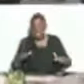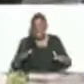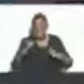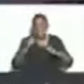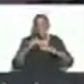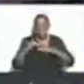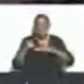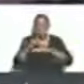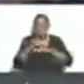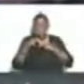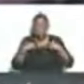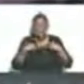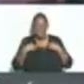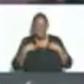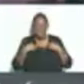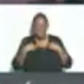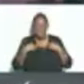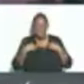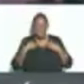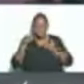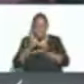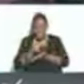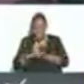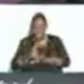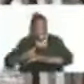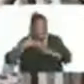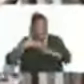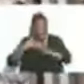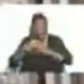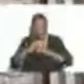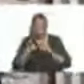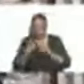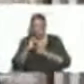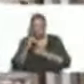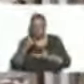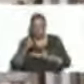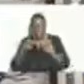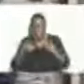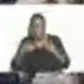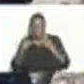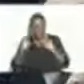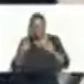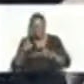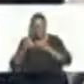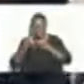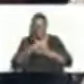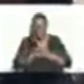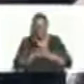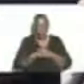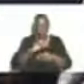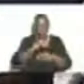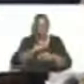the citizenship or y'all have the payment passport. We're going to help y'all. While all residents will not get aid, Minister of Works and Family Island Affairs,